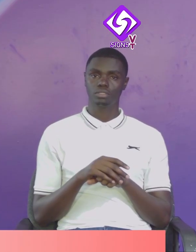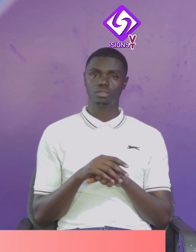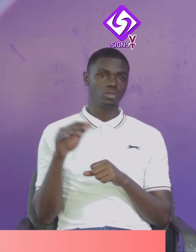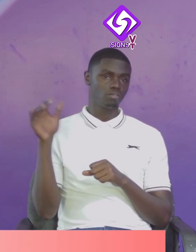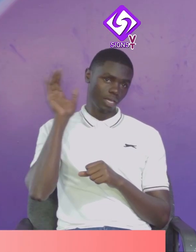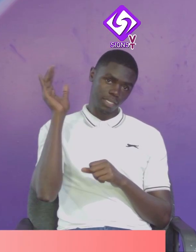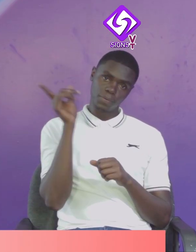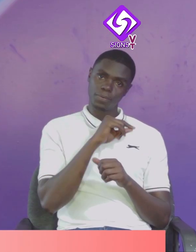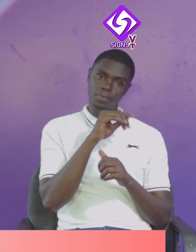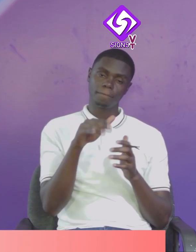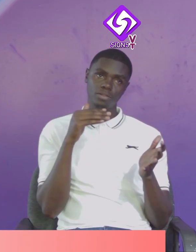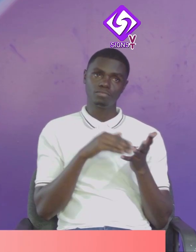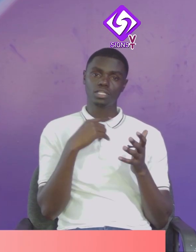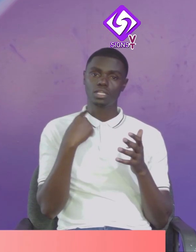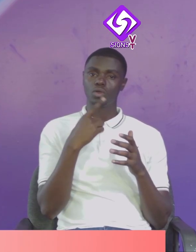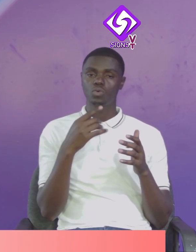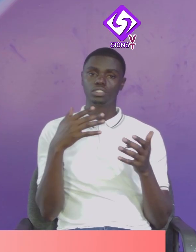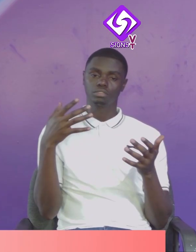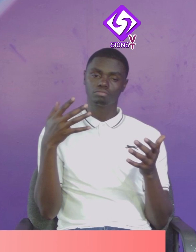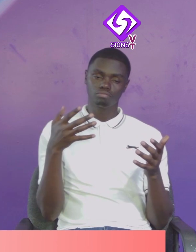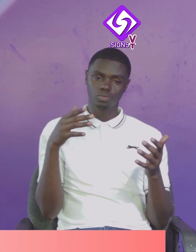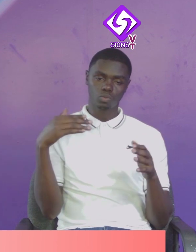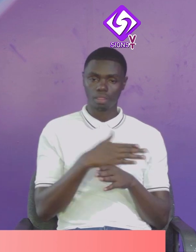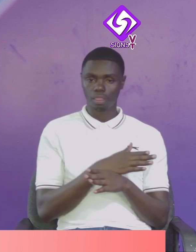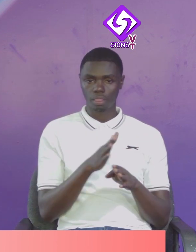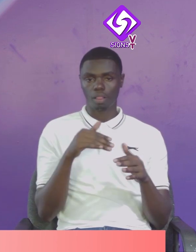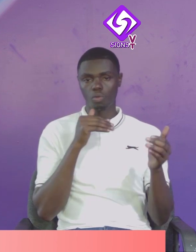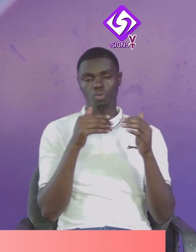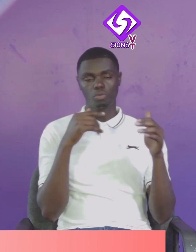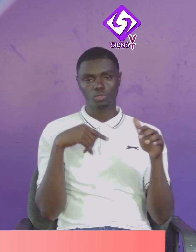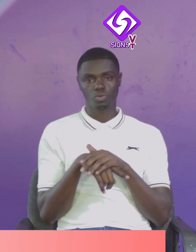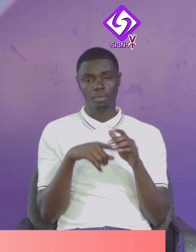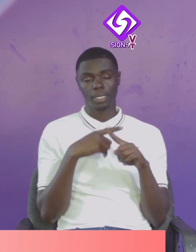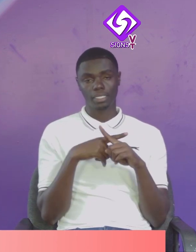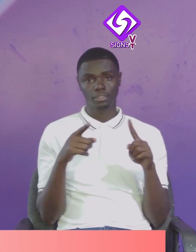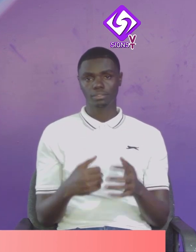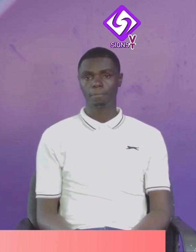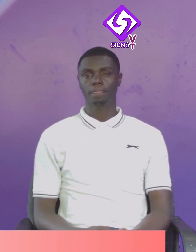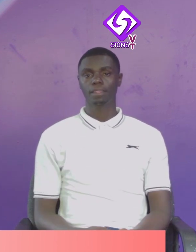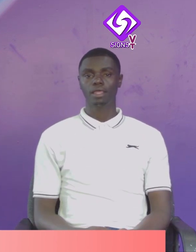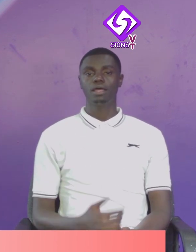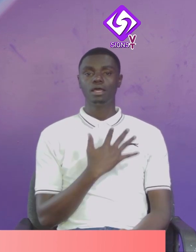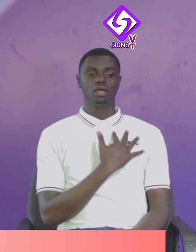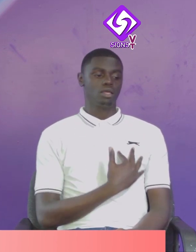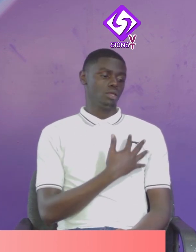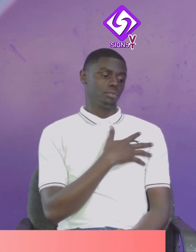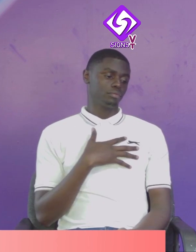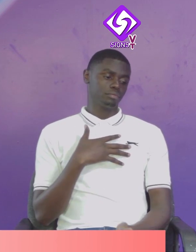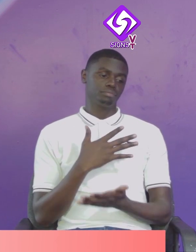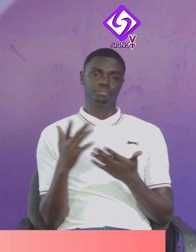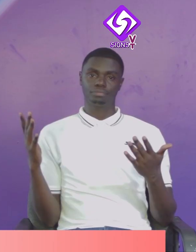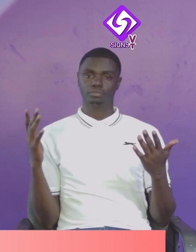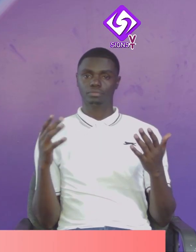also another midfielder who was dribbling and almost scored. I've forgotten his name. Right. But Croatia has been some of